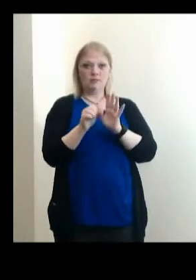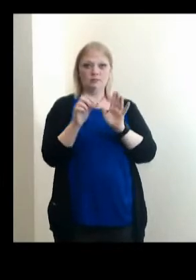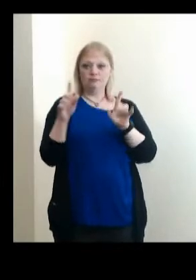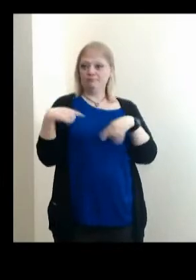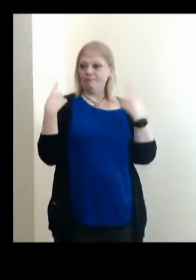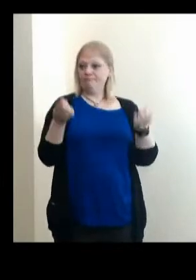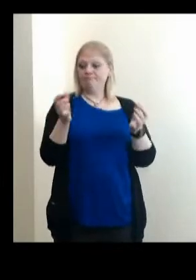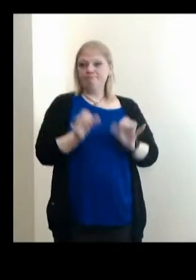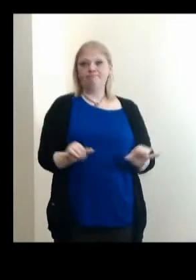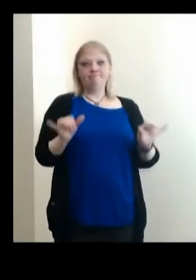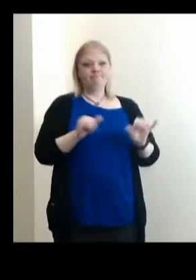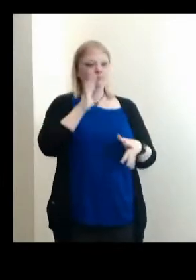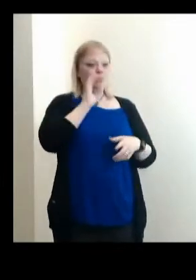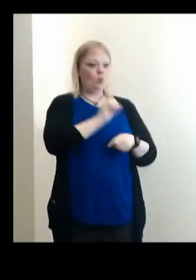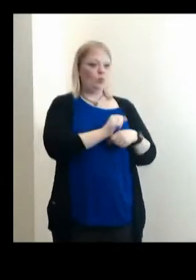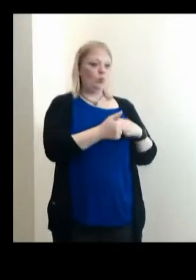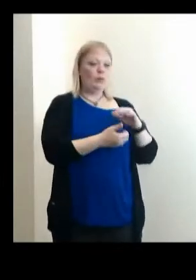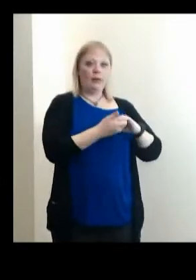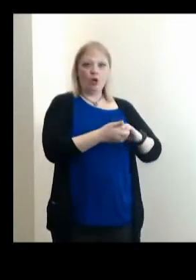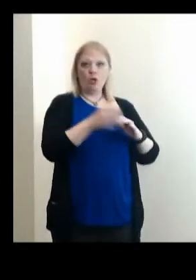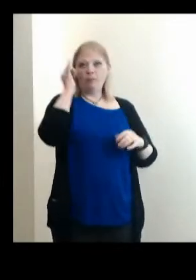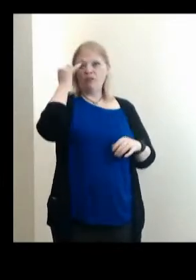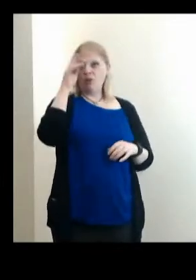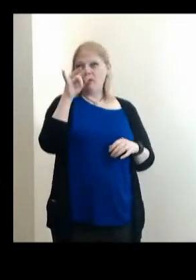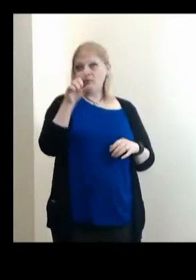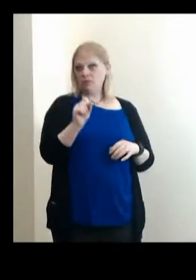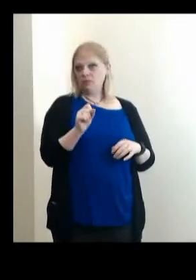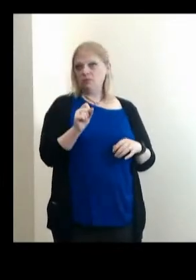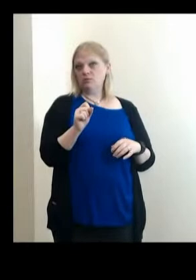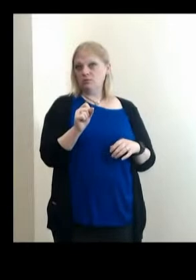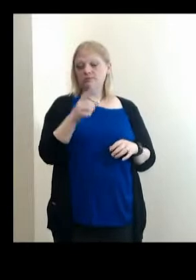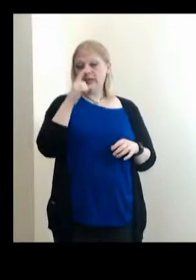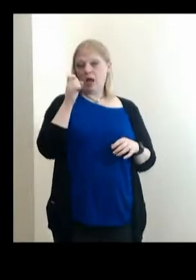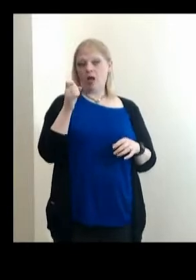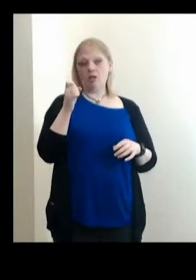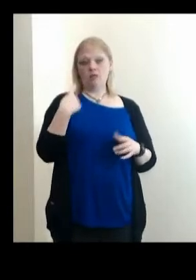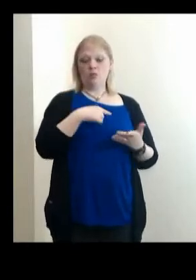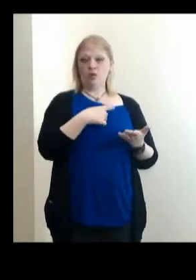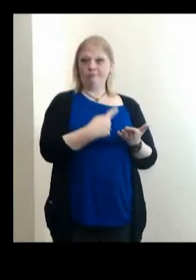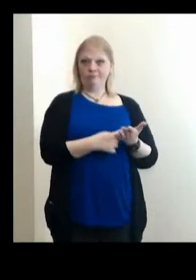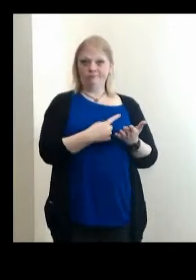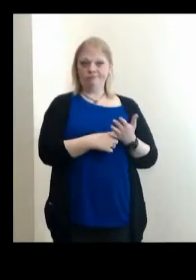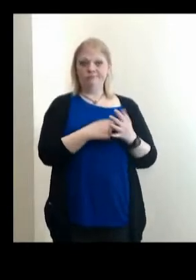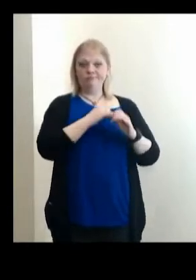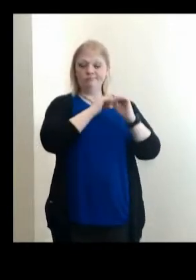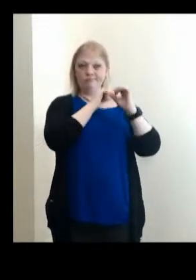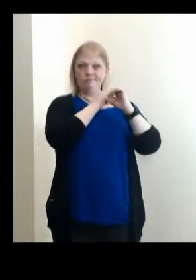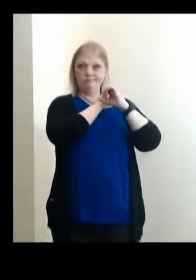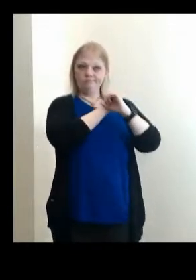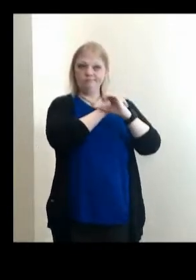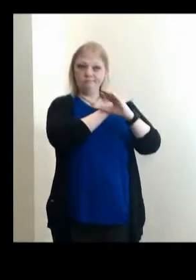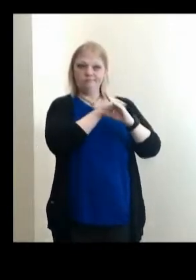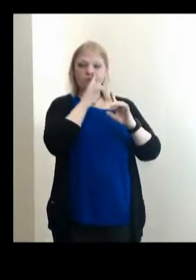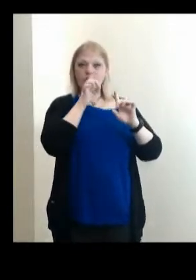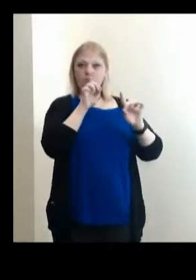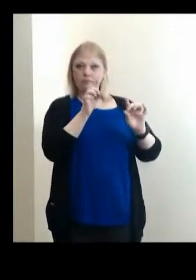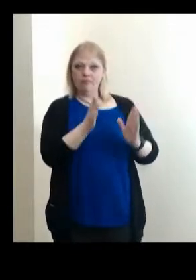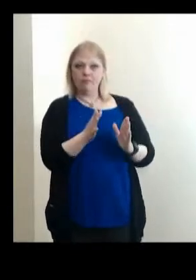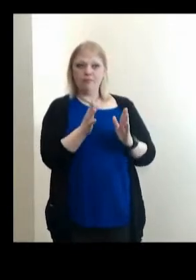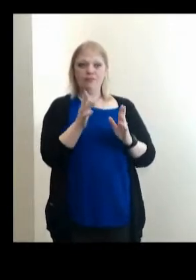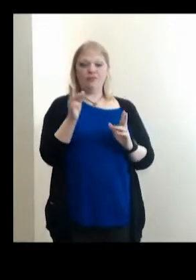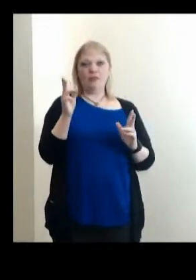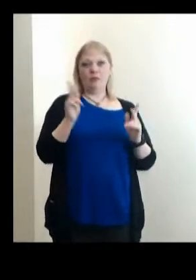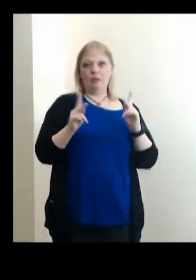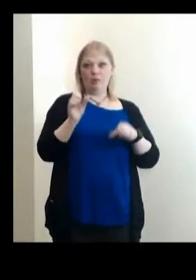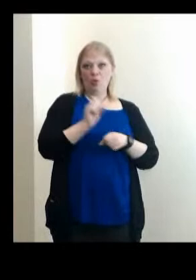have, and we'll work with our partners with the Buffalo Bills, because we are talking about protecting the attendees, the